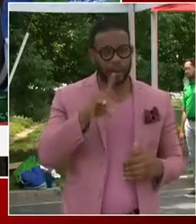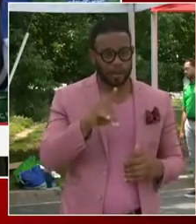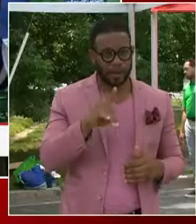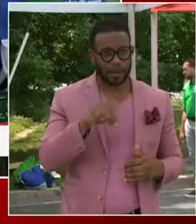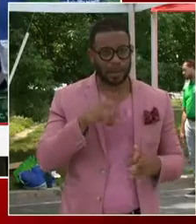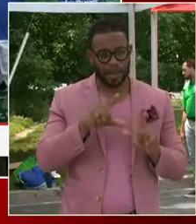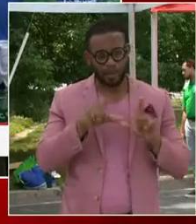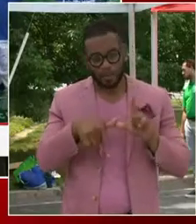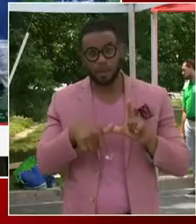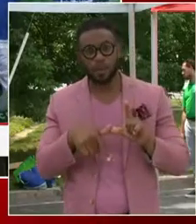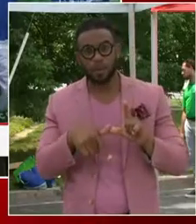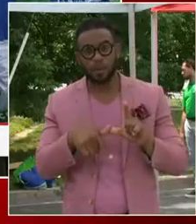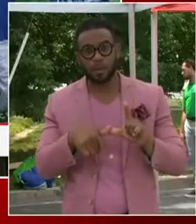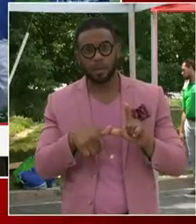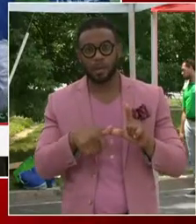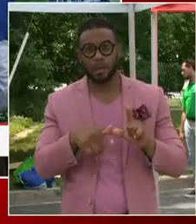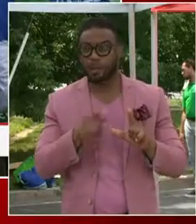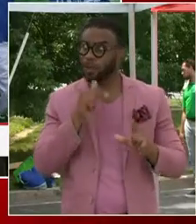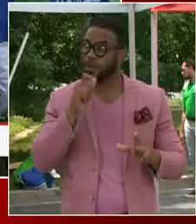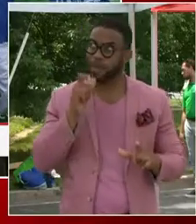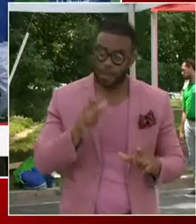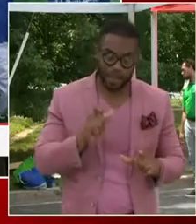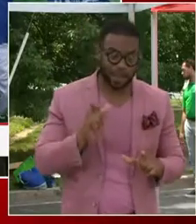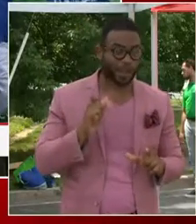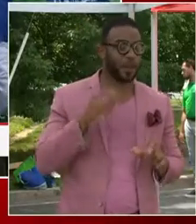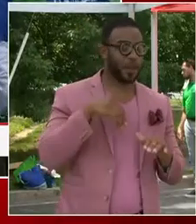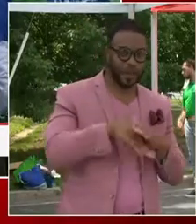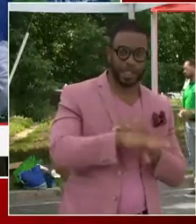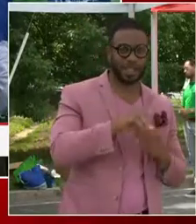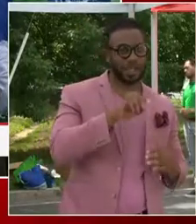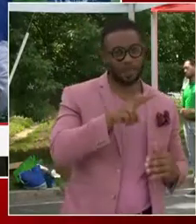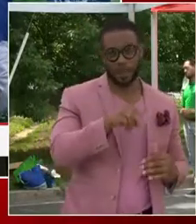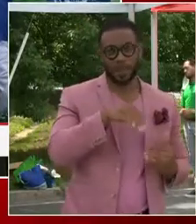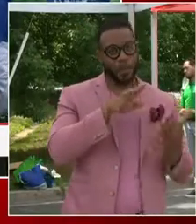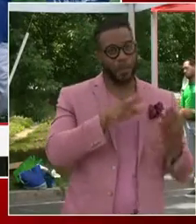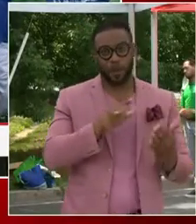has expired, you do not need to go to the